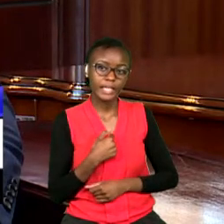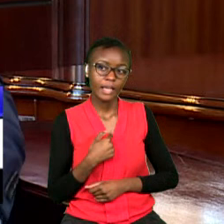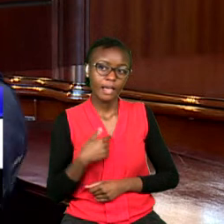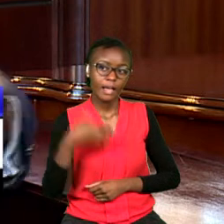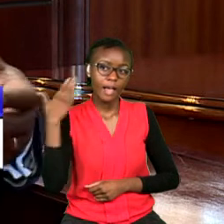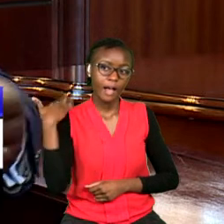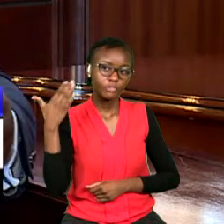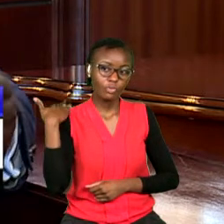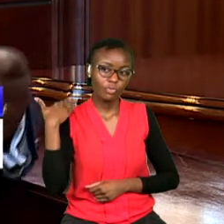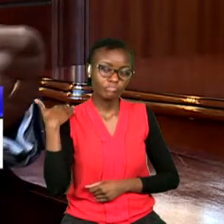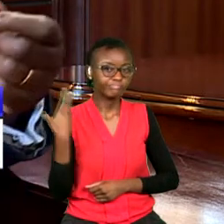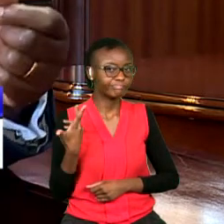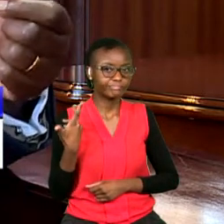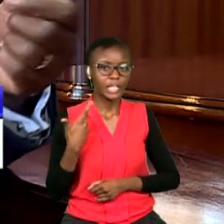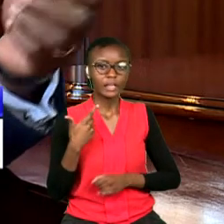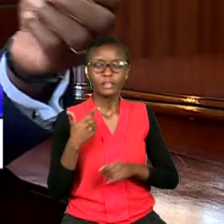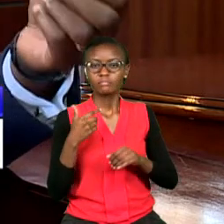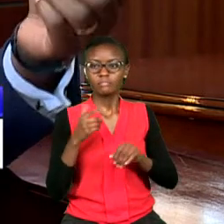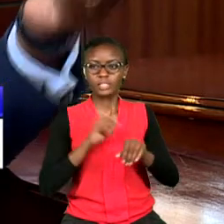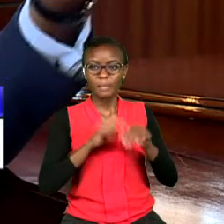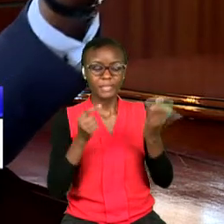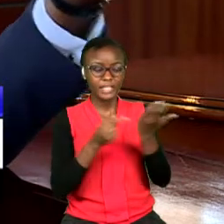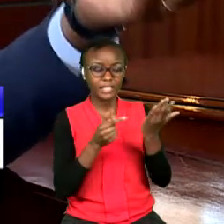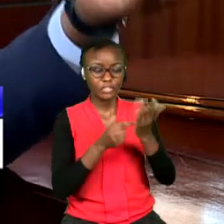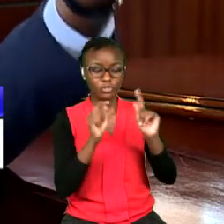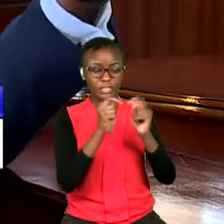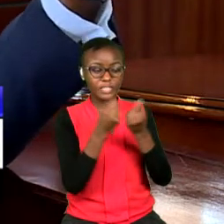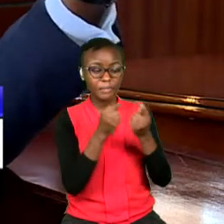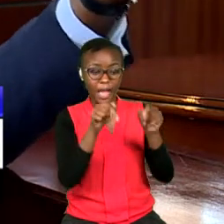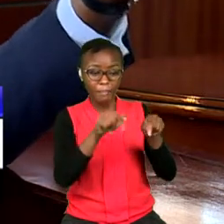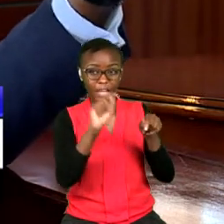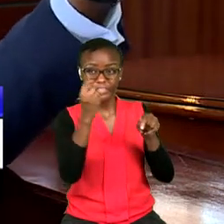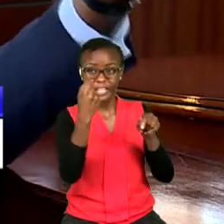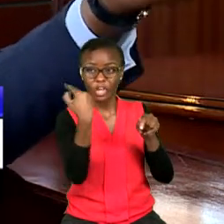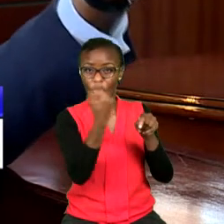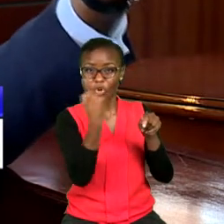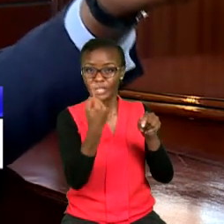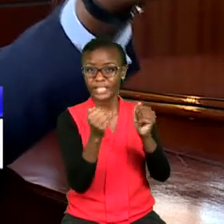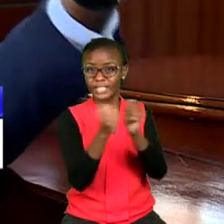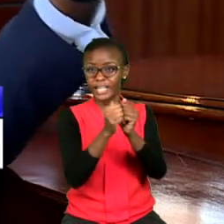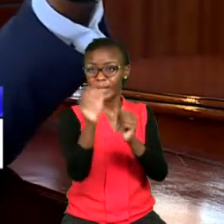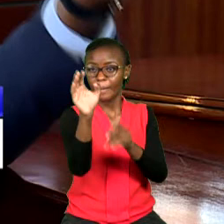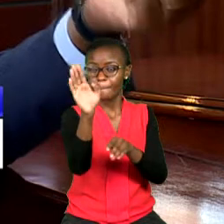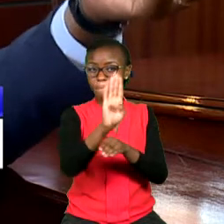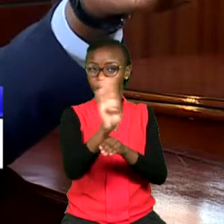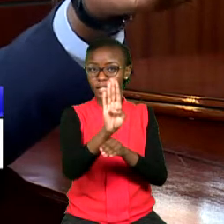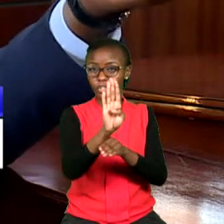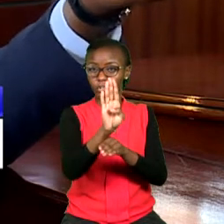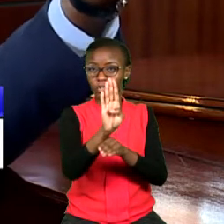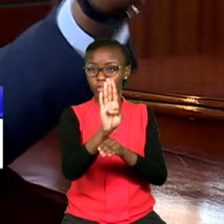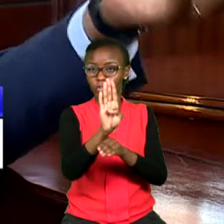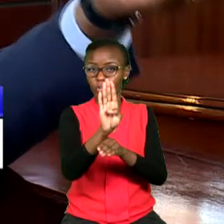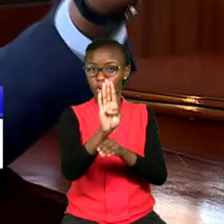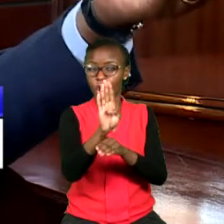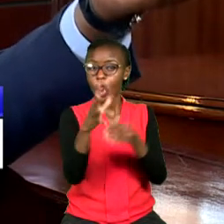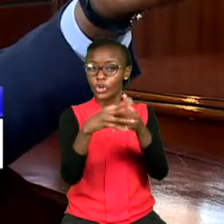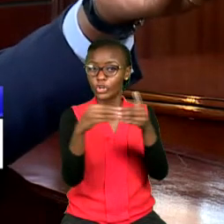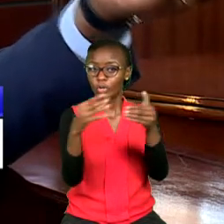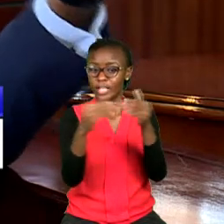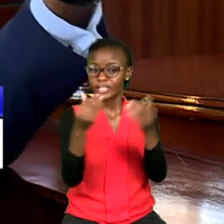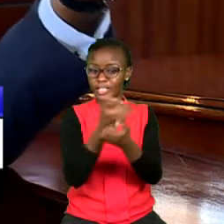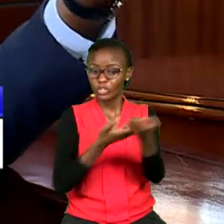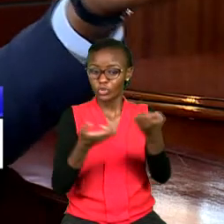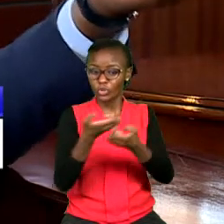initiative during the technical team, Kenya was only a $10 billion economy. Today,